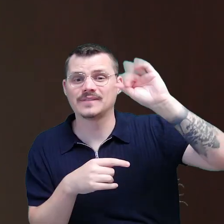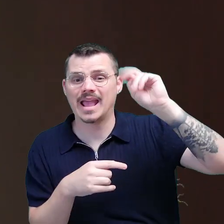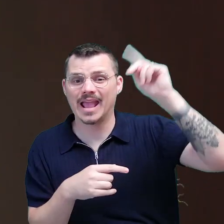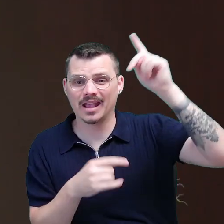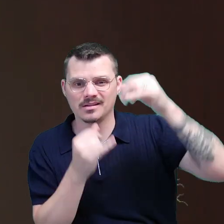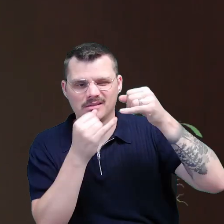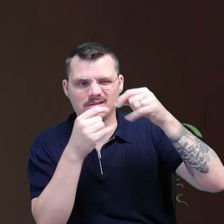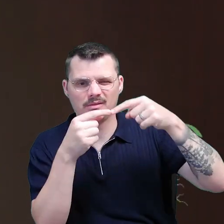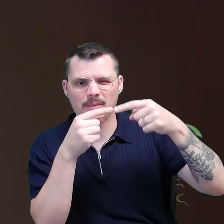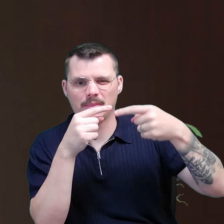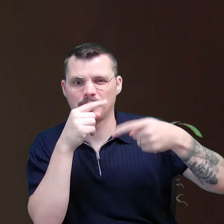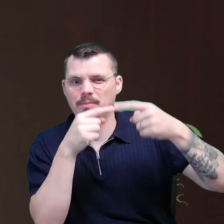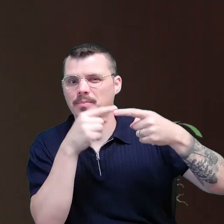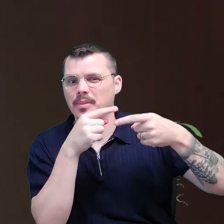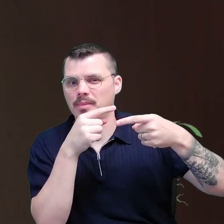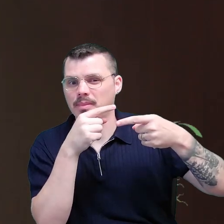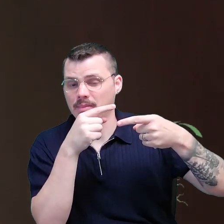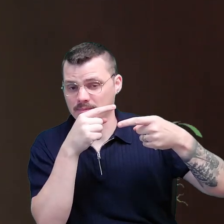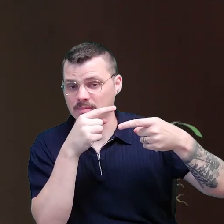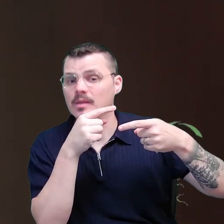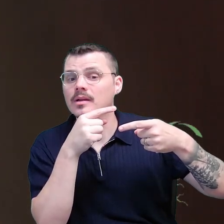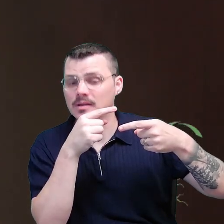attic and